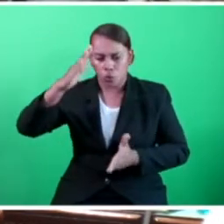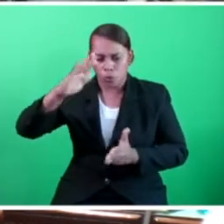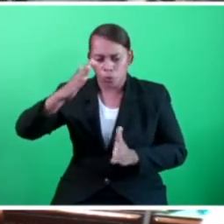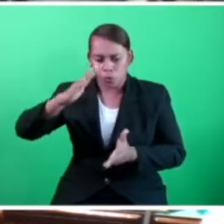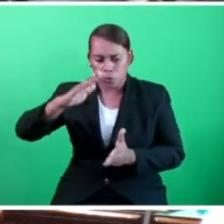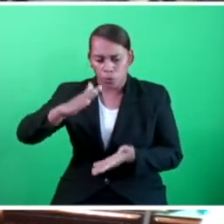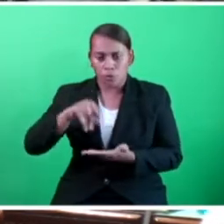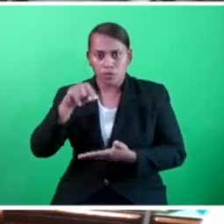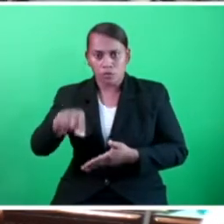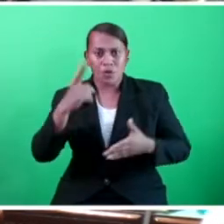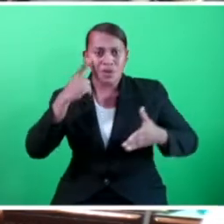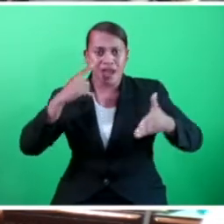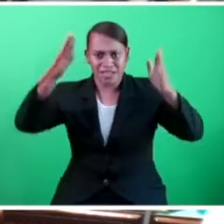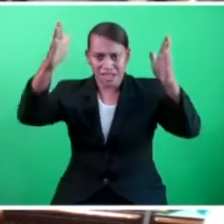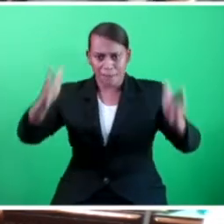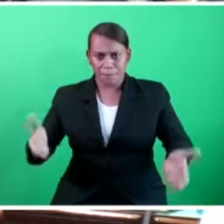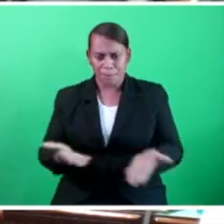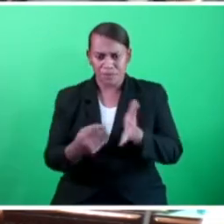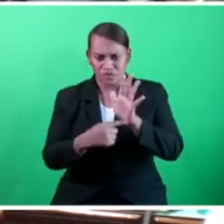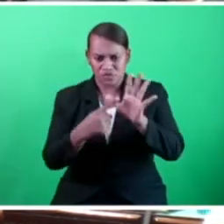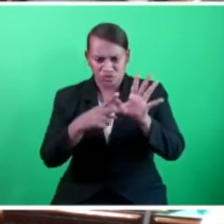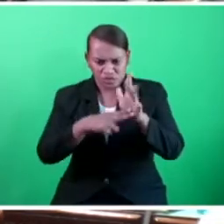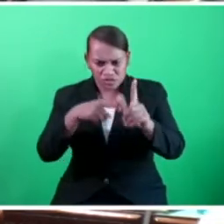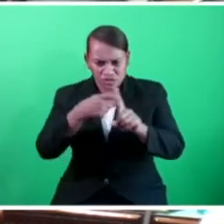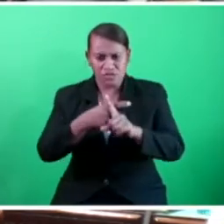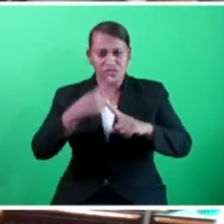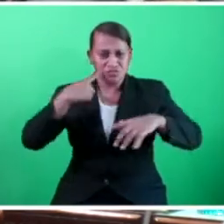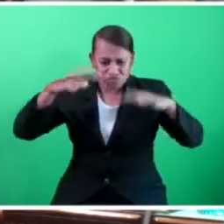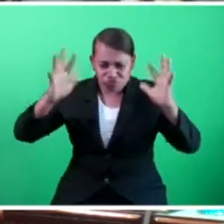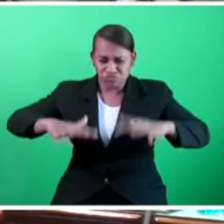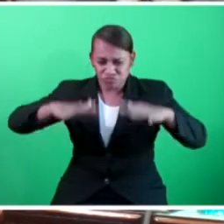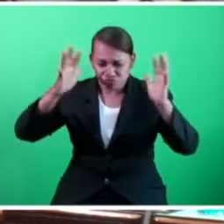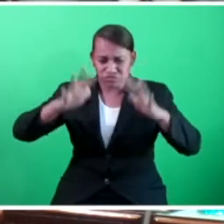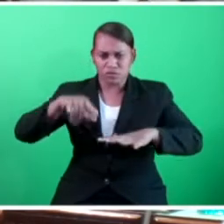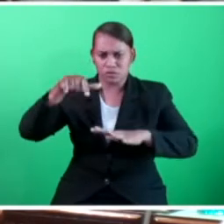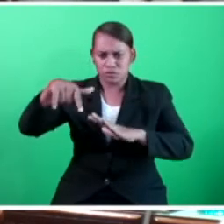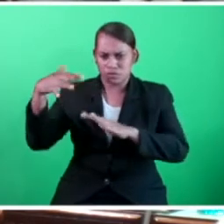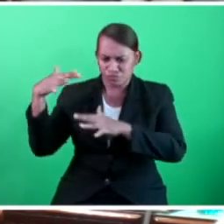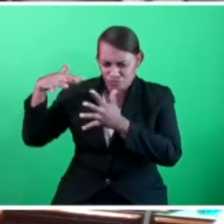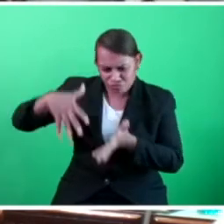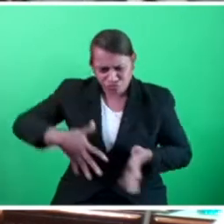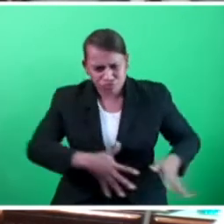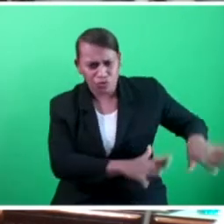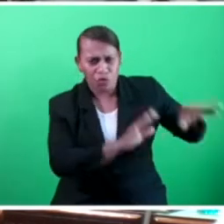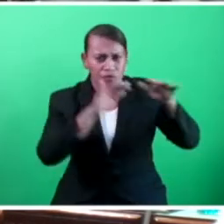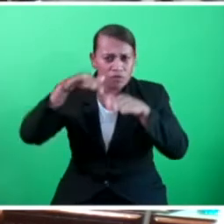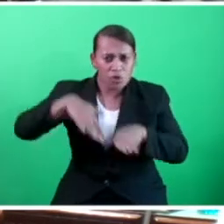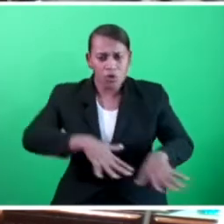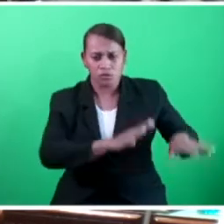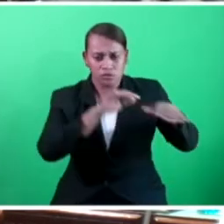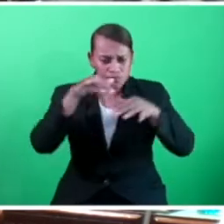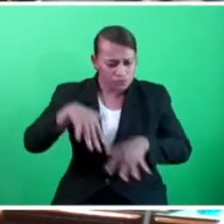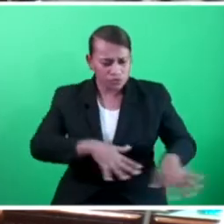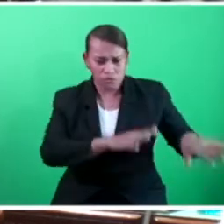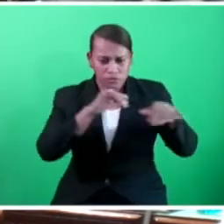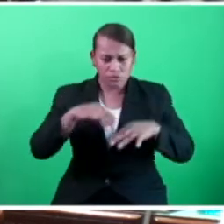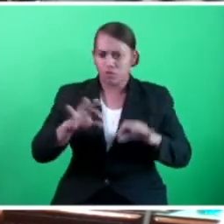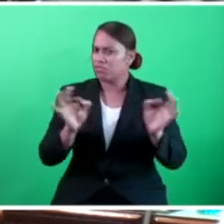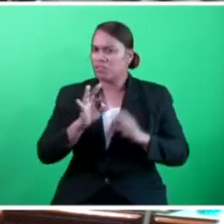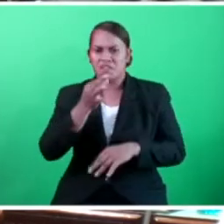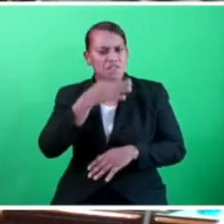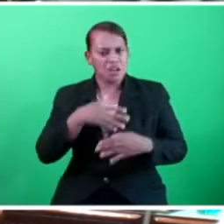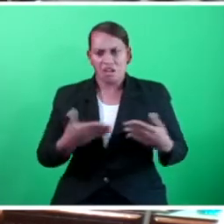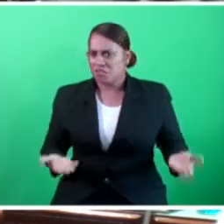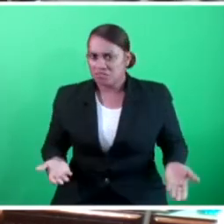rainfall, water that comes down to the floodplains. Secondly, the activity that is happening now up in the